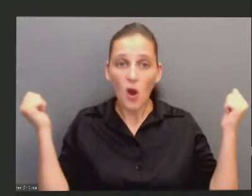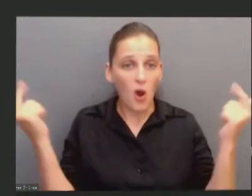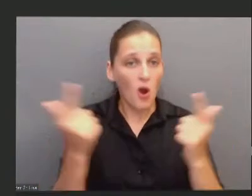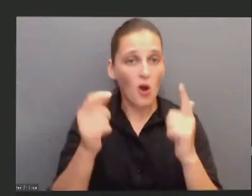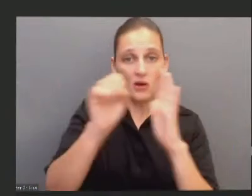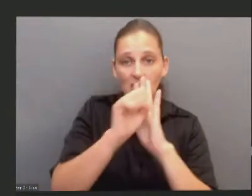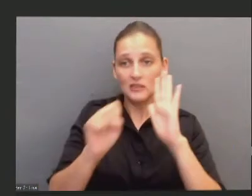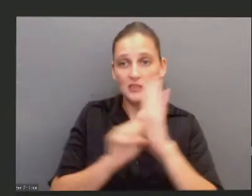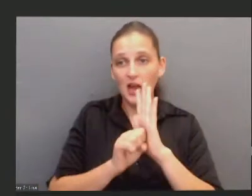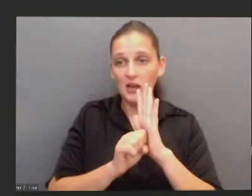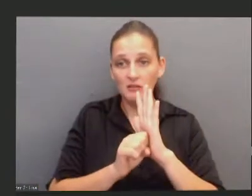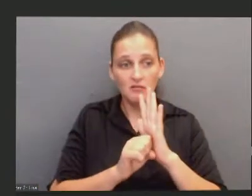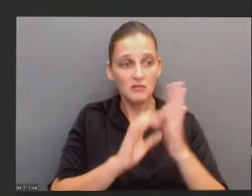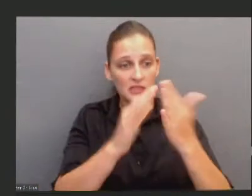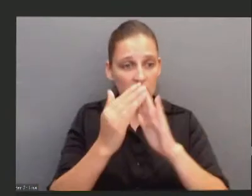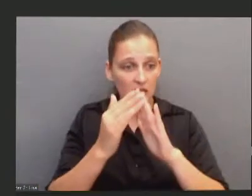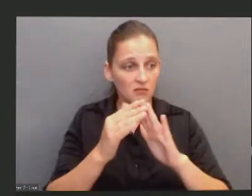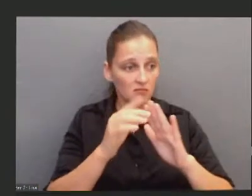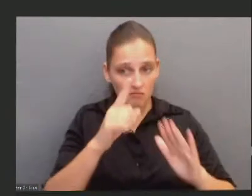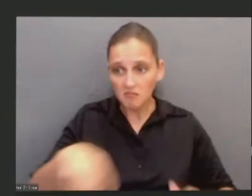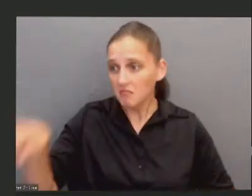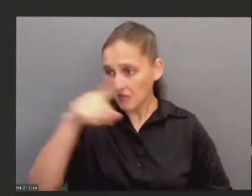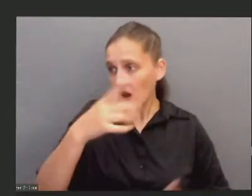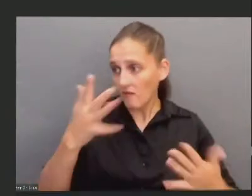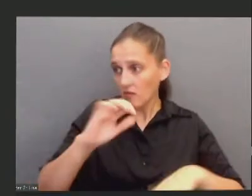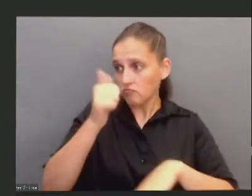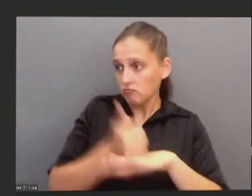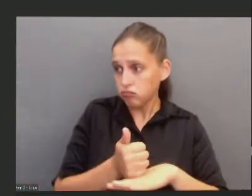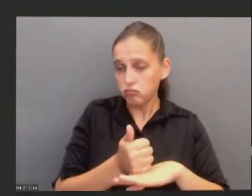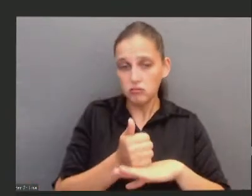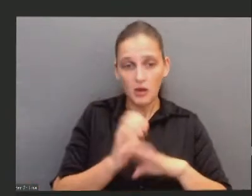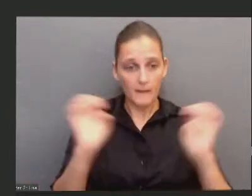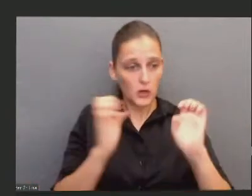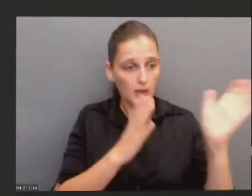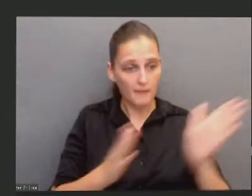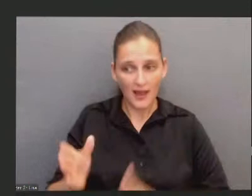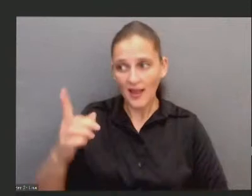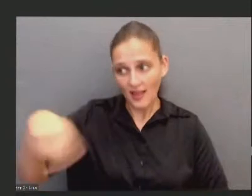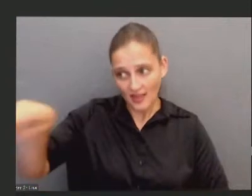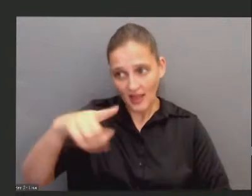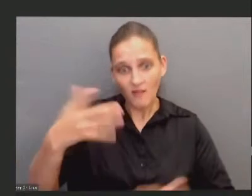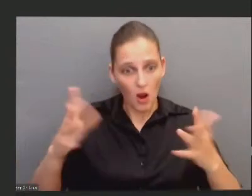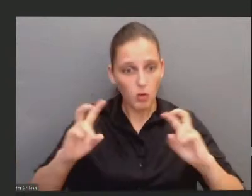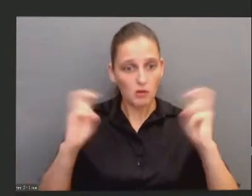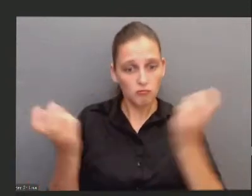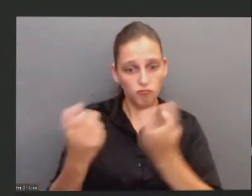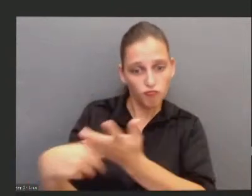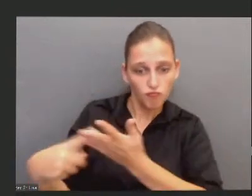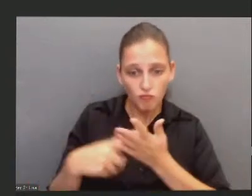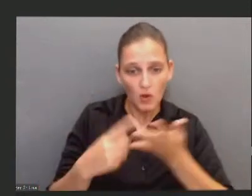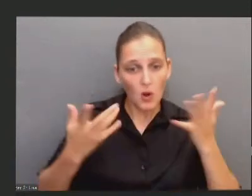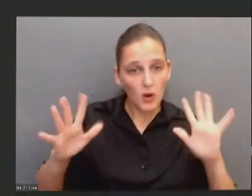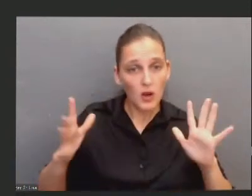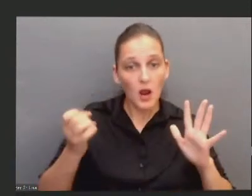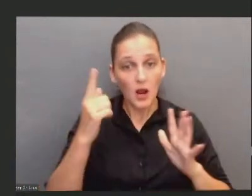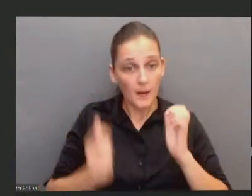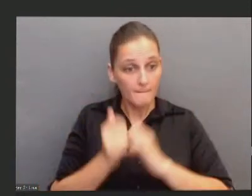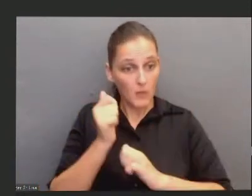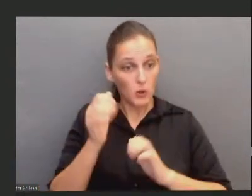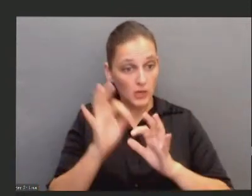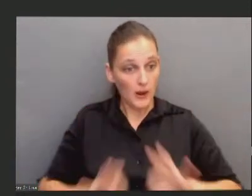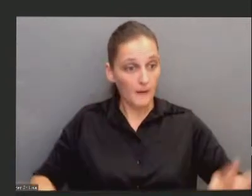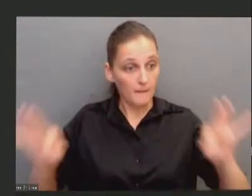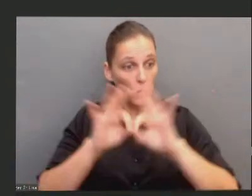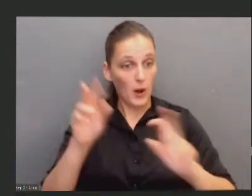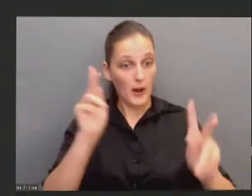they had preparedness plans. They did tabletop exercises, but quite frankly, the most important people from the community were missing from